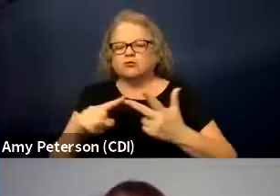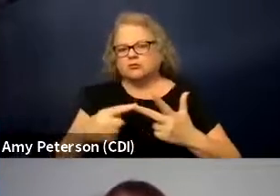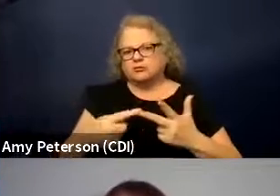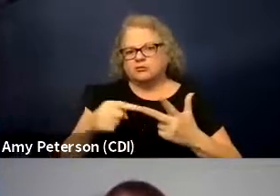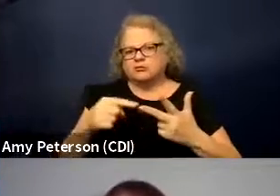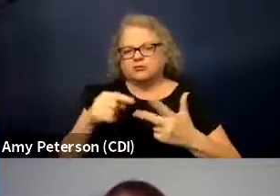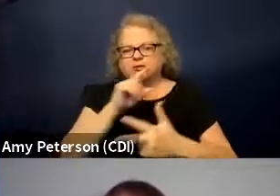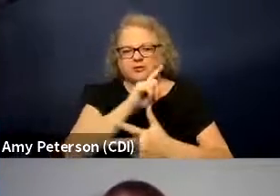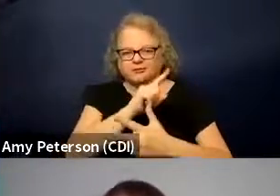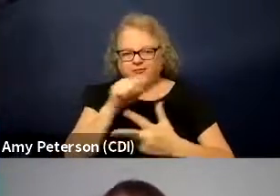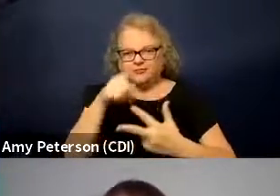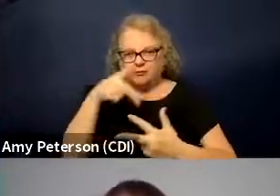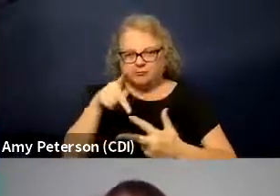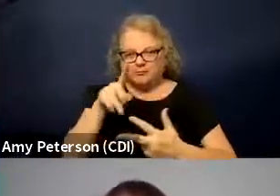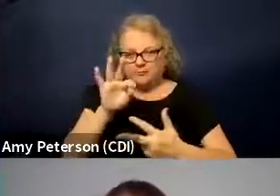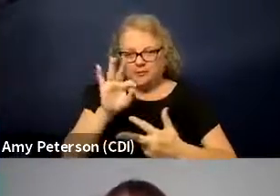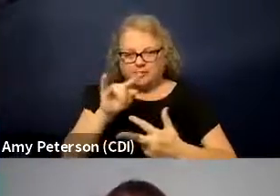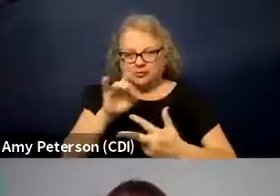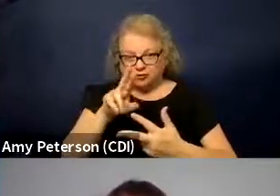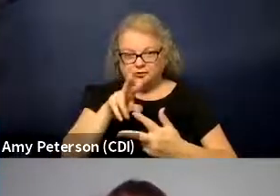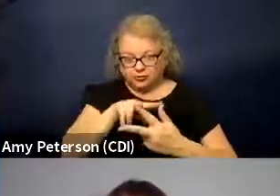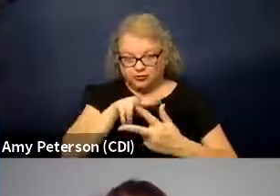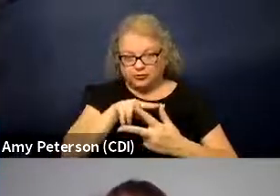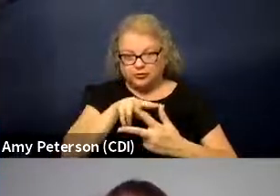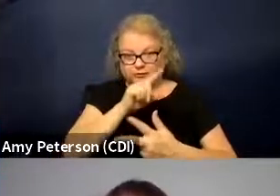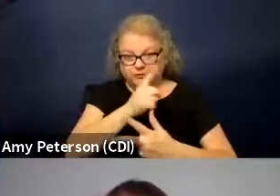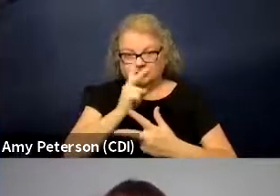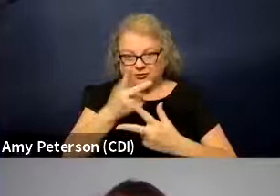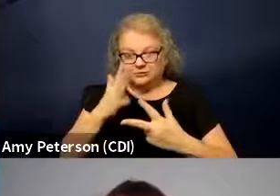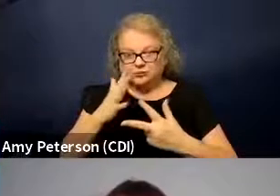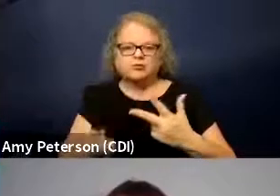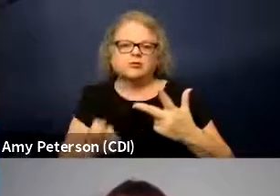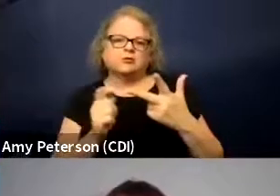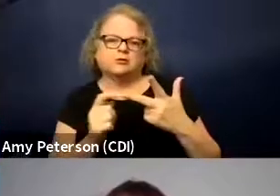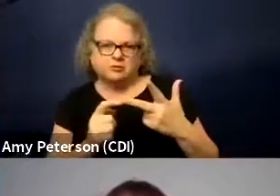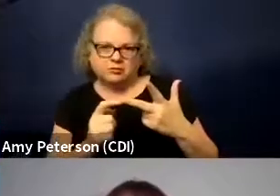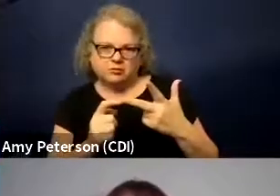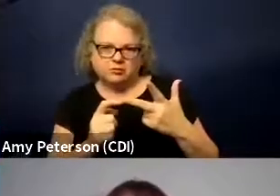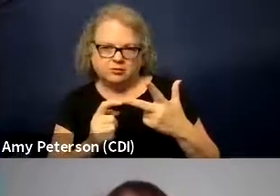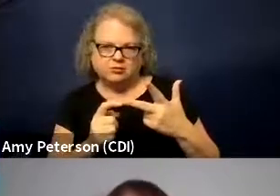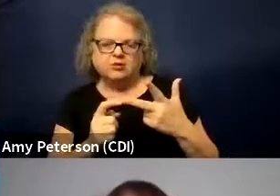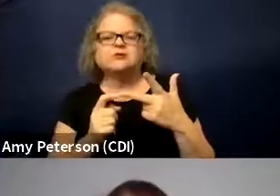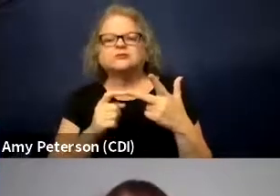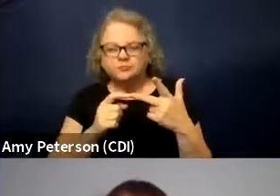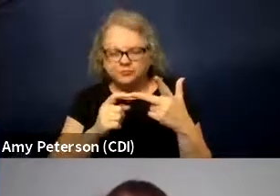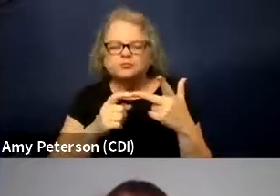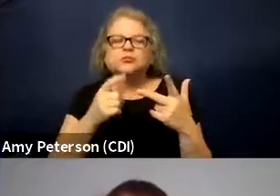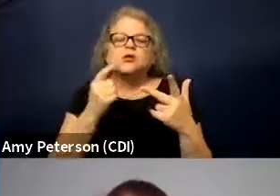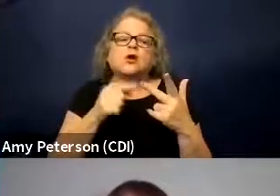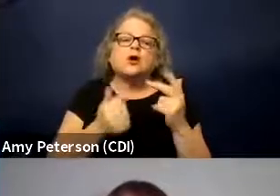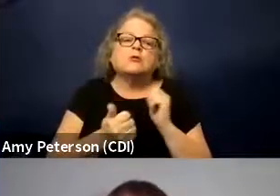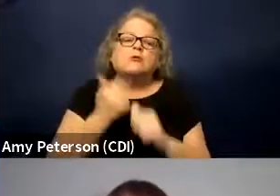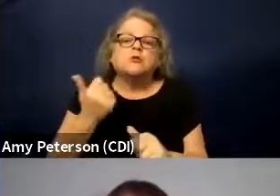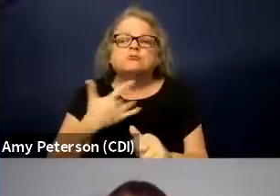immunocompromised, people who have a weakened immune system. The reason for this is that the first 2